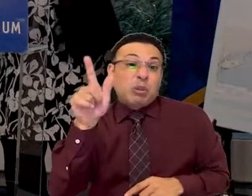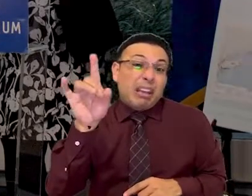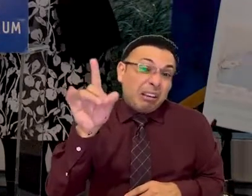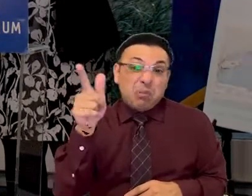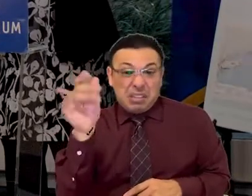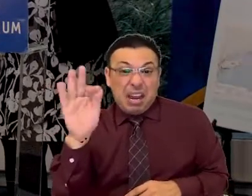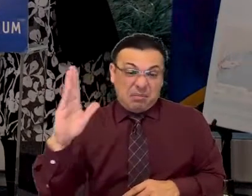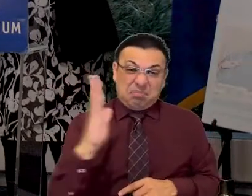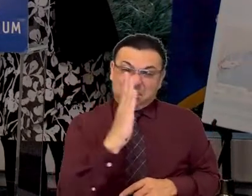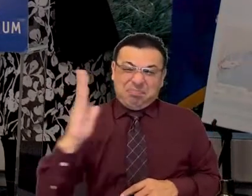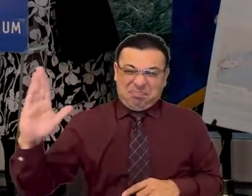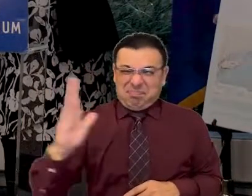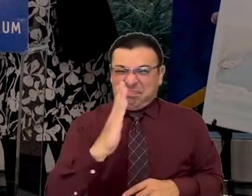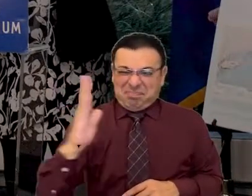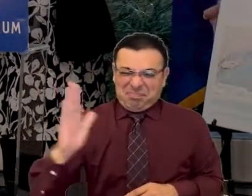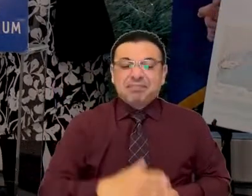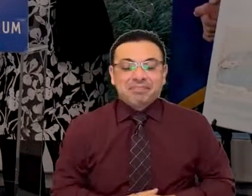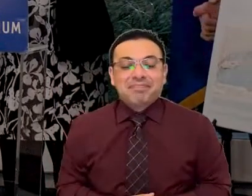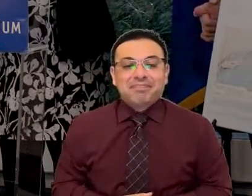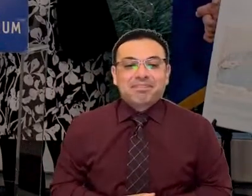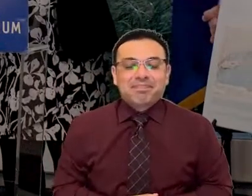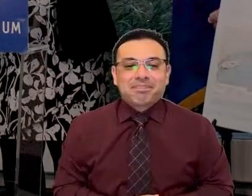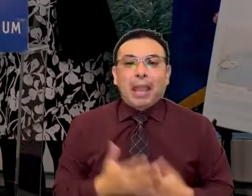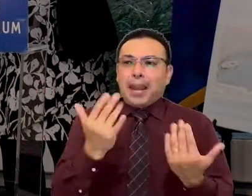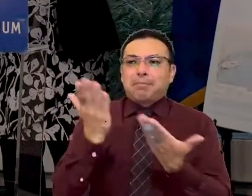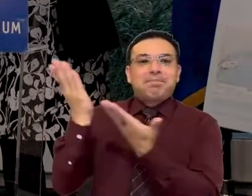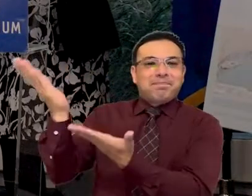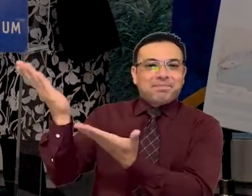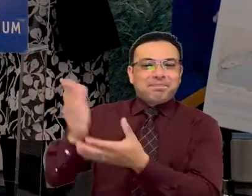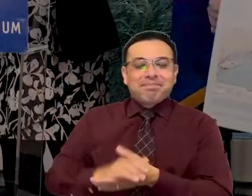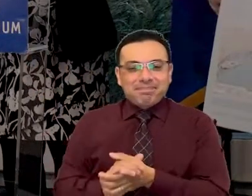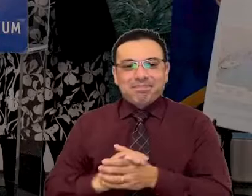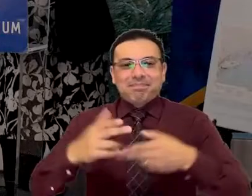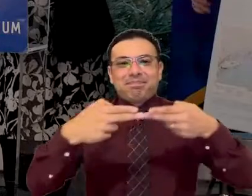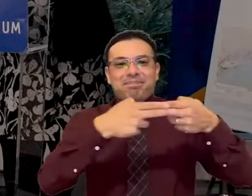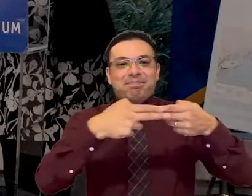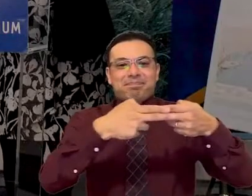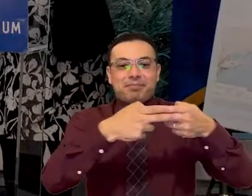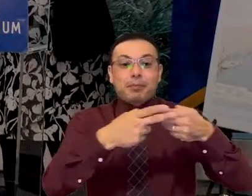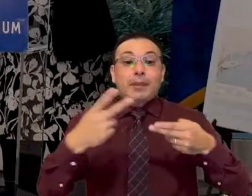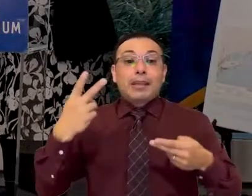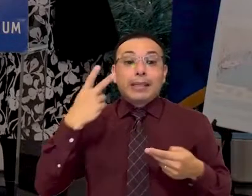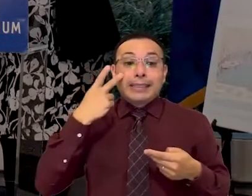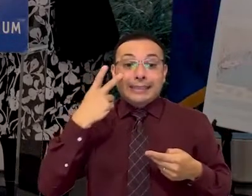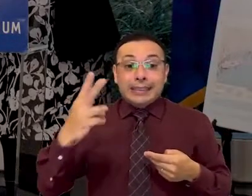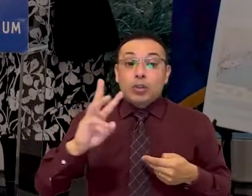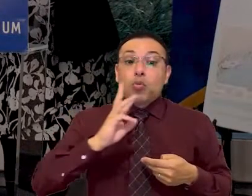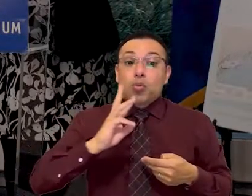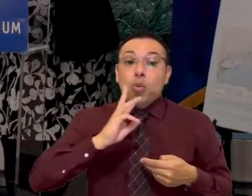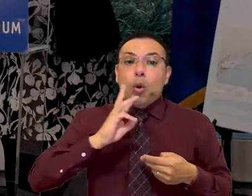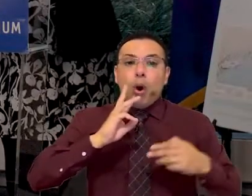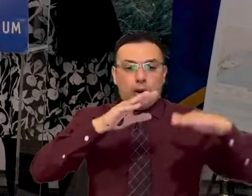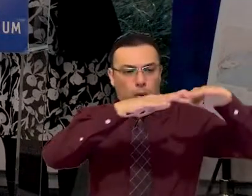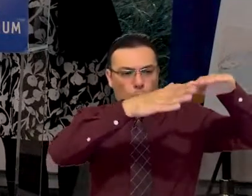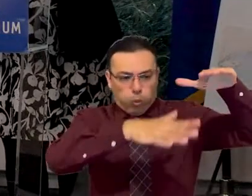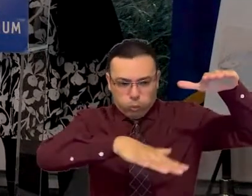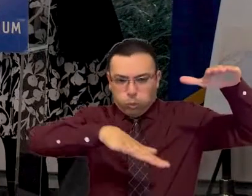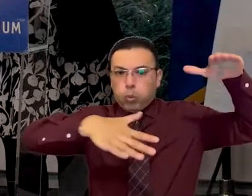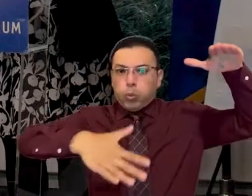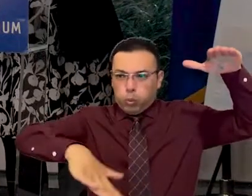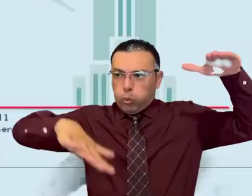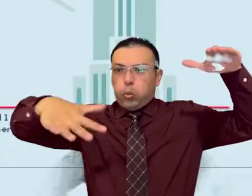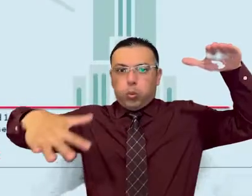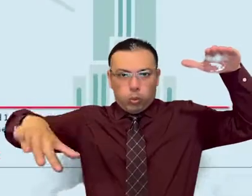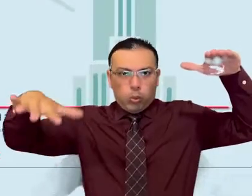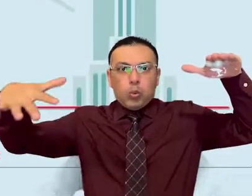Okay, this slide right here is really great as it can show the water depths within the lease area and really the incredible scale of these